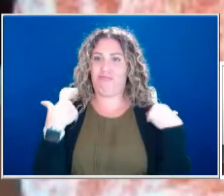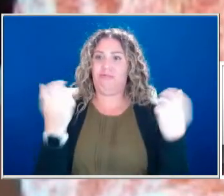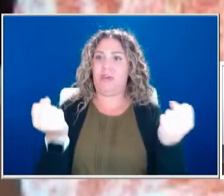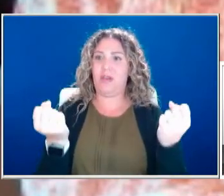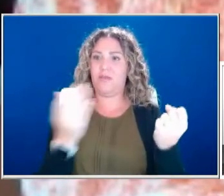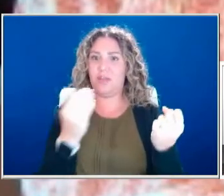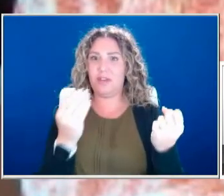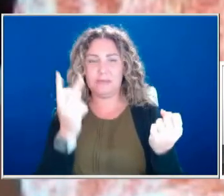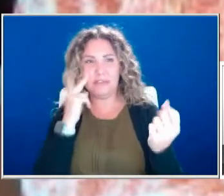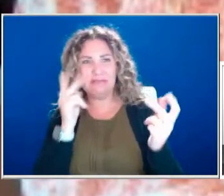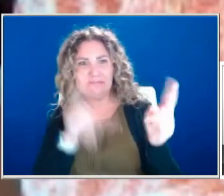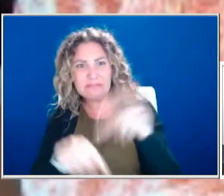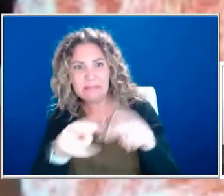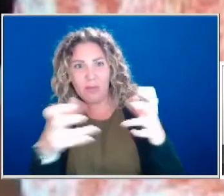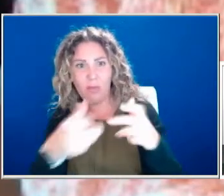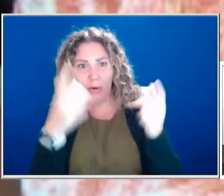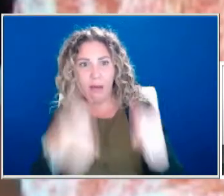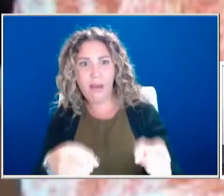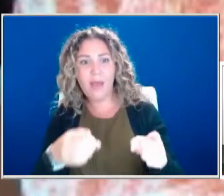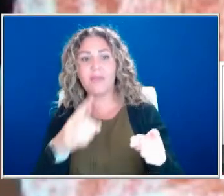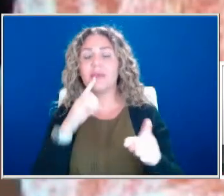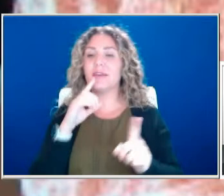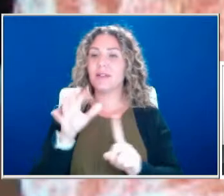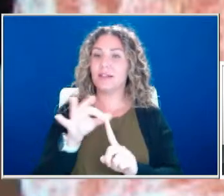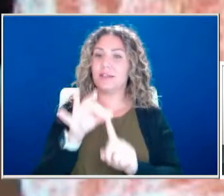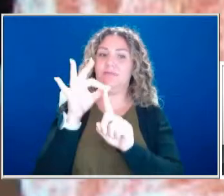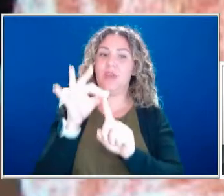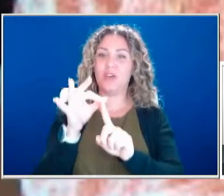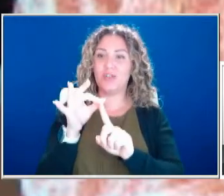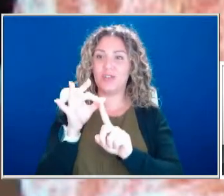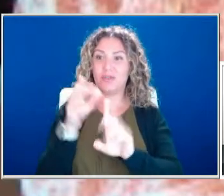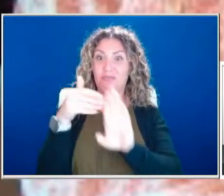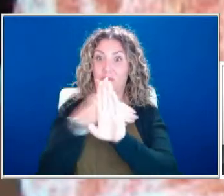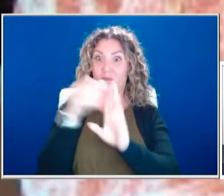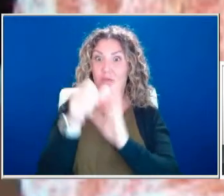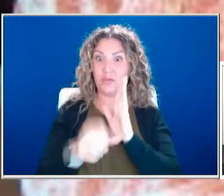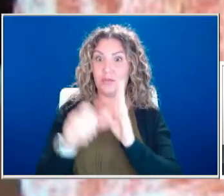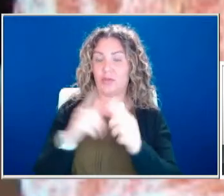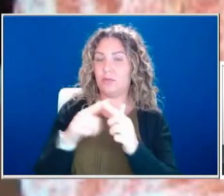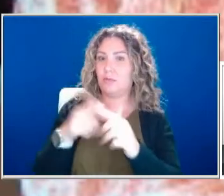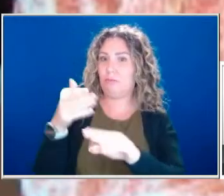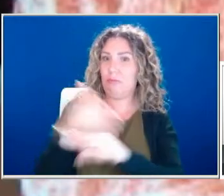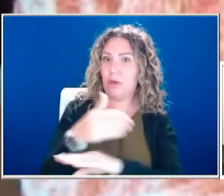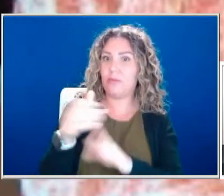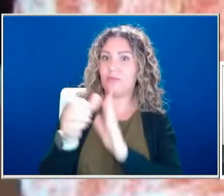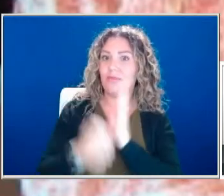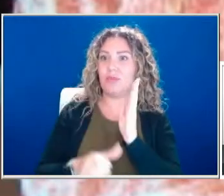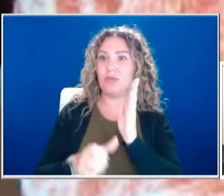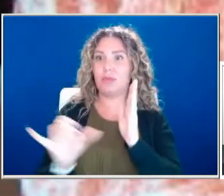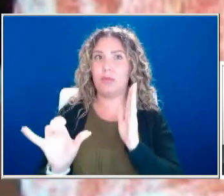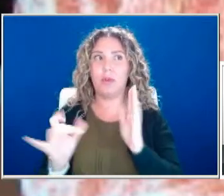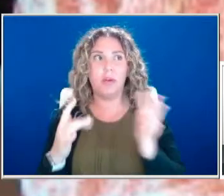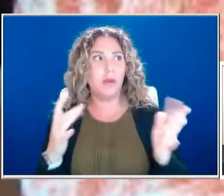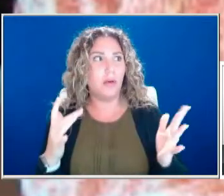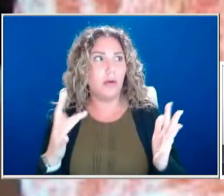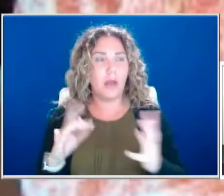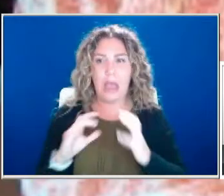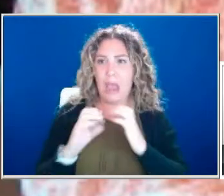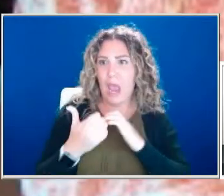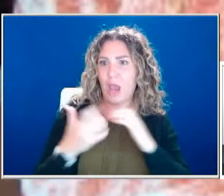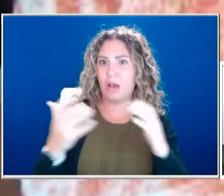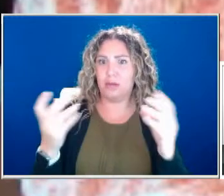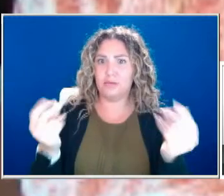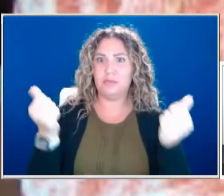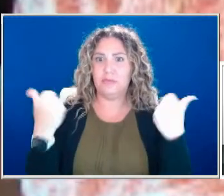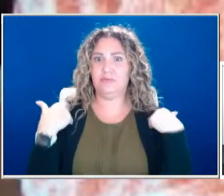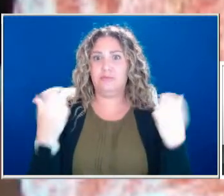kind of shape that he was in, especially right before the surgery and then after the surgery, you're kind of like thinking, well, how's that going to be a quick recovery? It's amazing